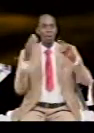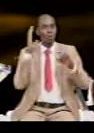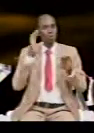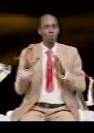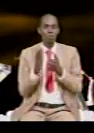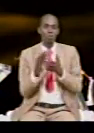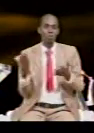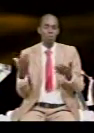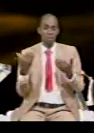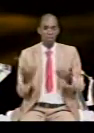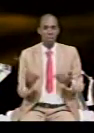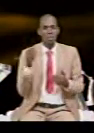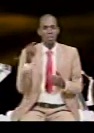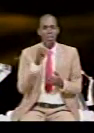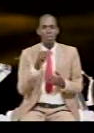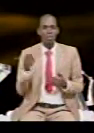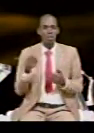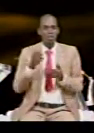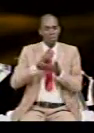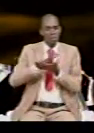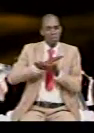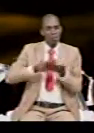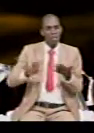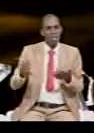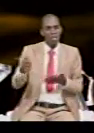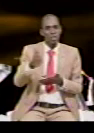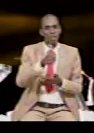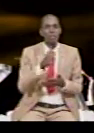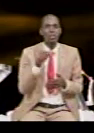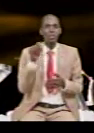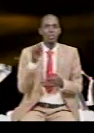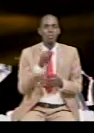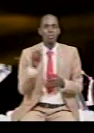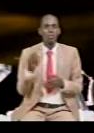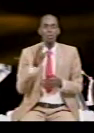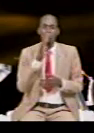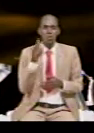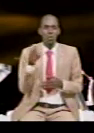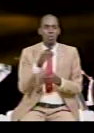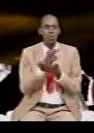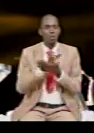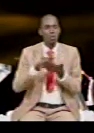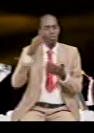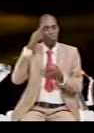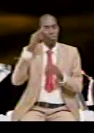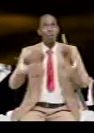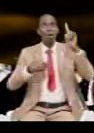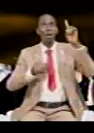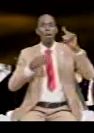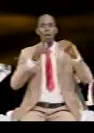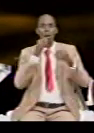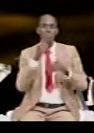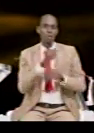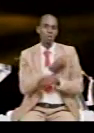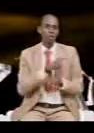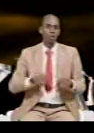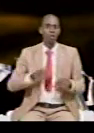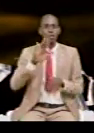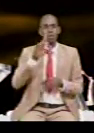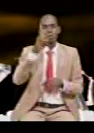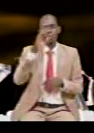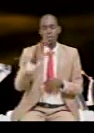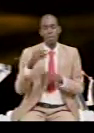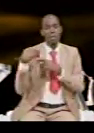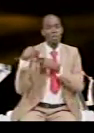sanctify yourself and be ye holy, for I am the Lord your God. Since we know that God does not